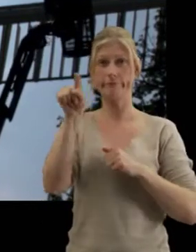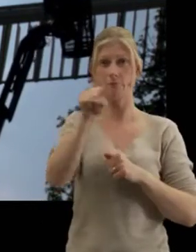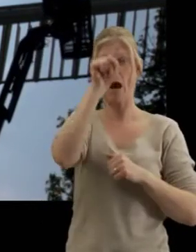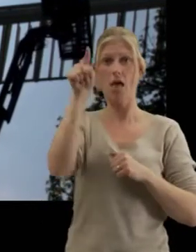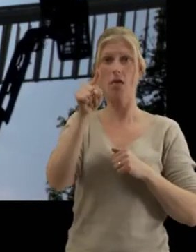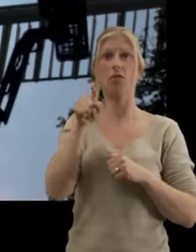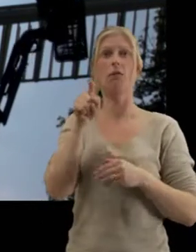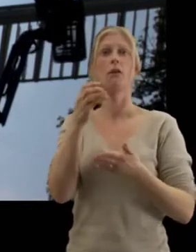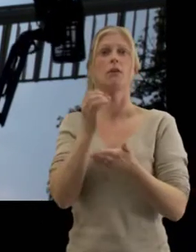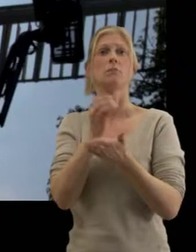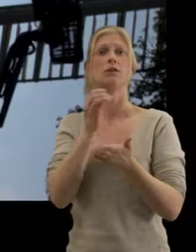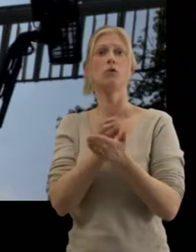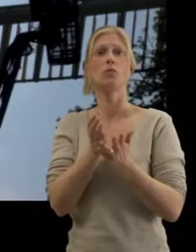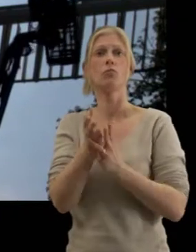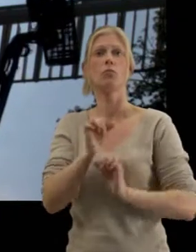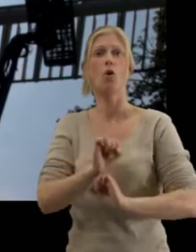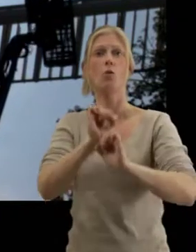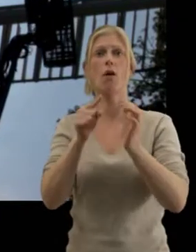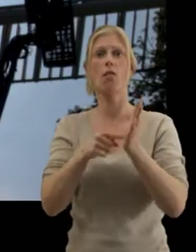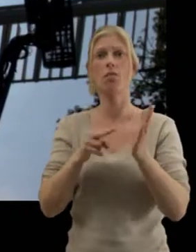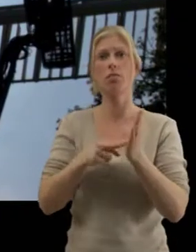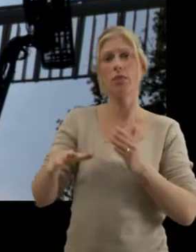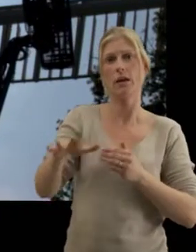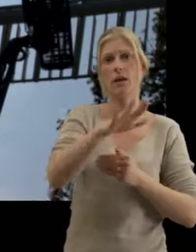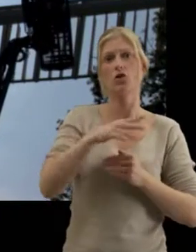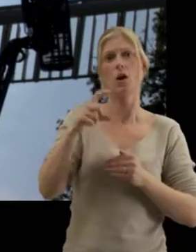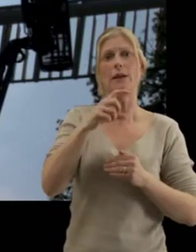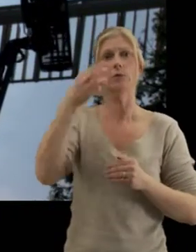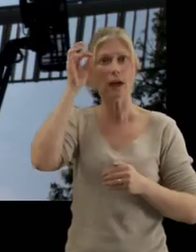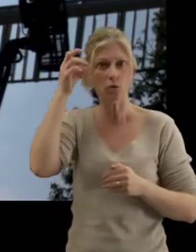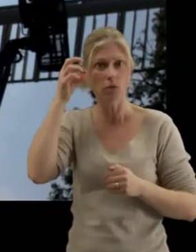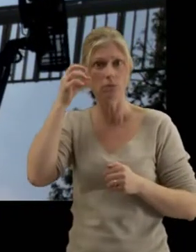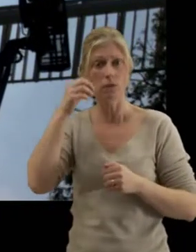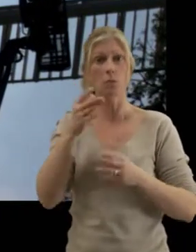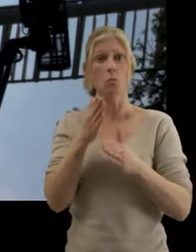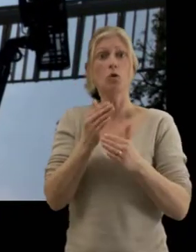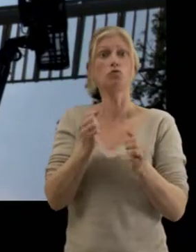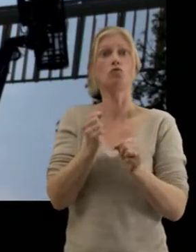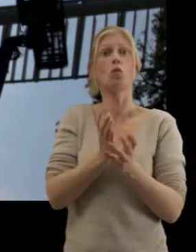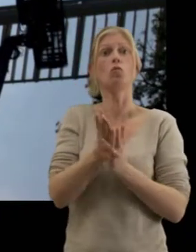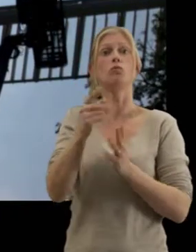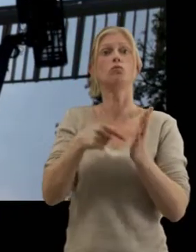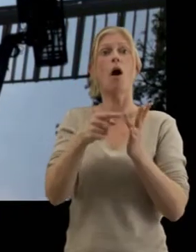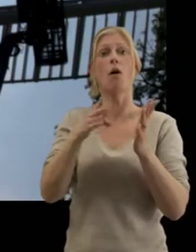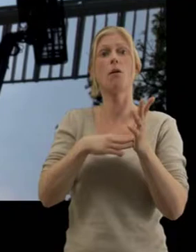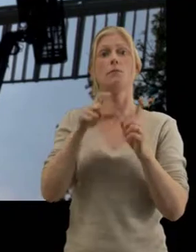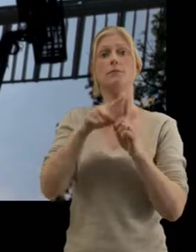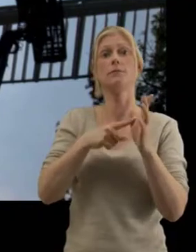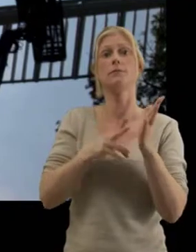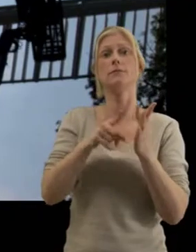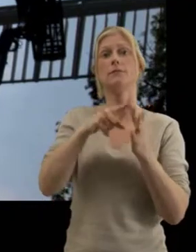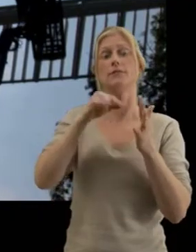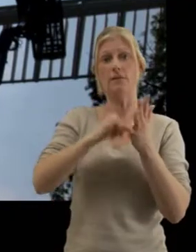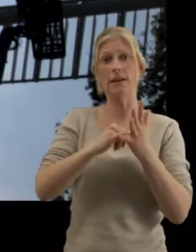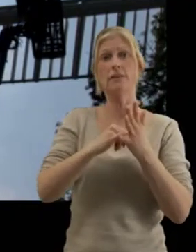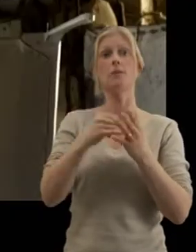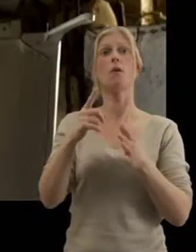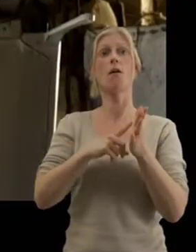This was commissioned by the owners, Lincolnshire County Council, and undertaken by Tom Davies. At Alford Mill we